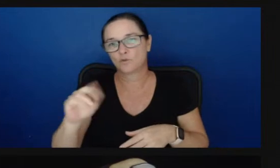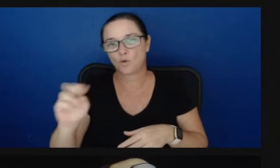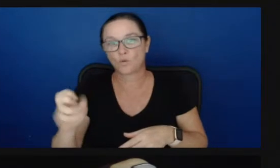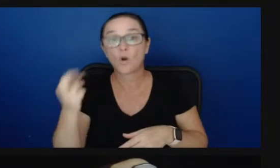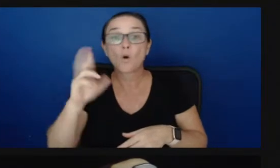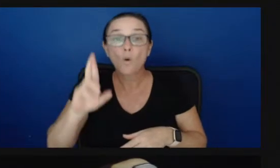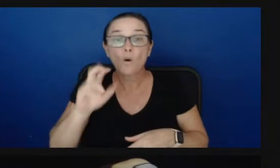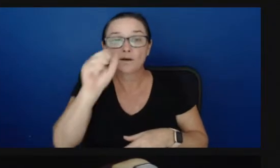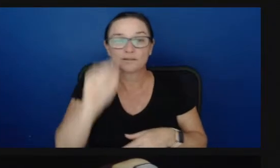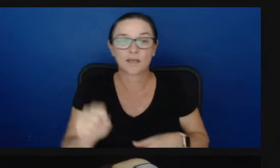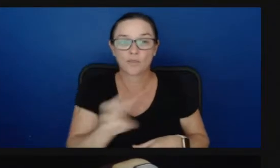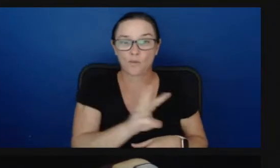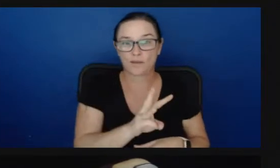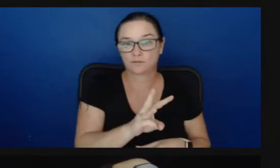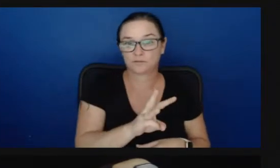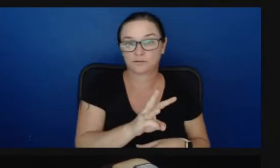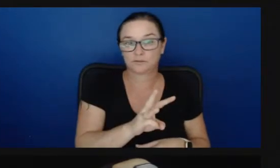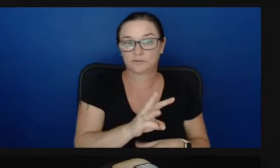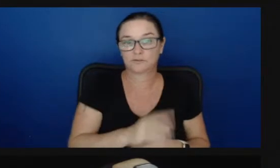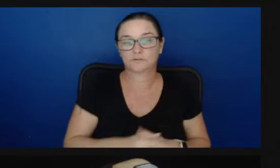Rift Zone.